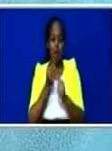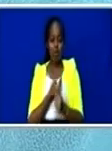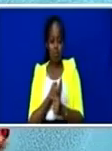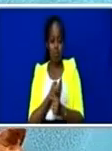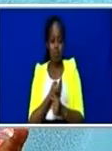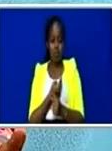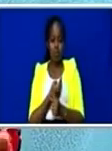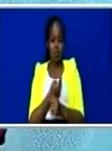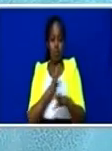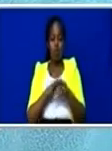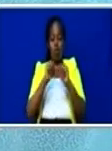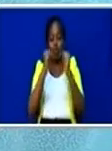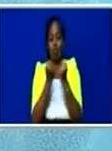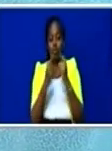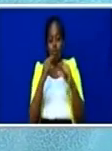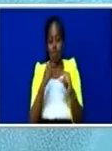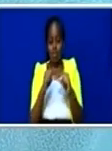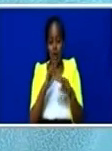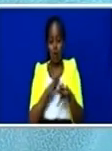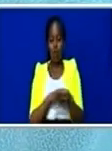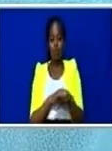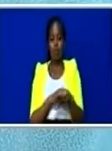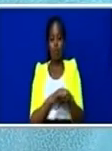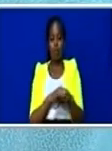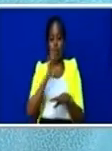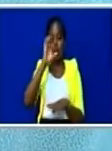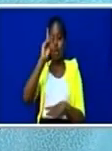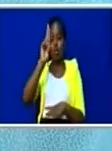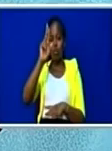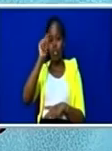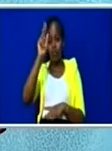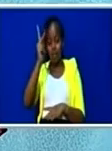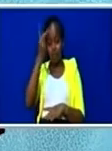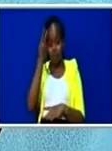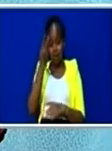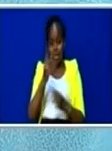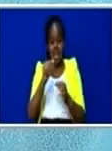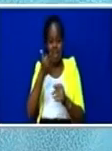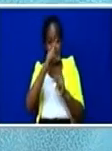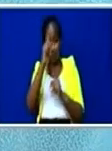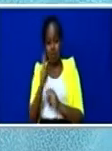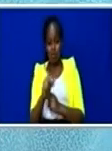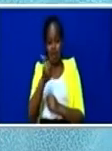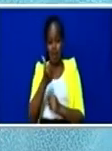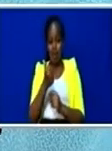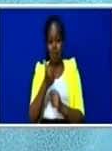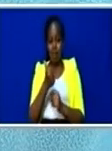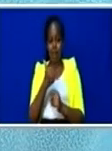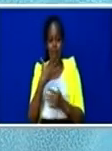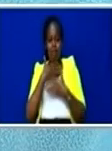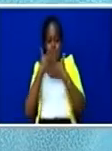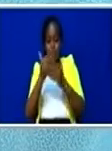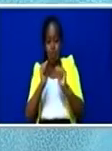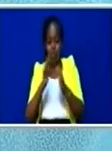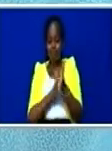reach us on our social media handles. That is at EduTV Kenya. Any questions, any feedback, we will highly